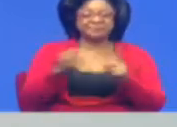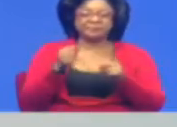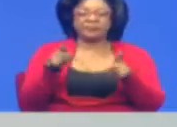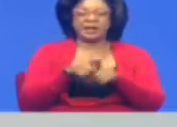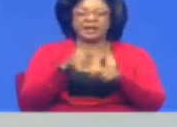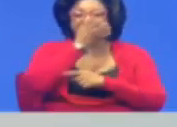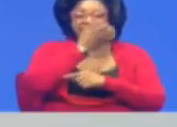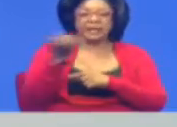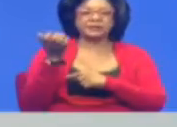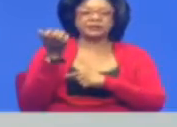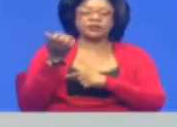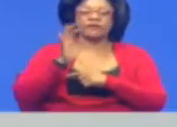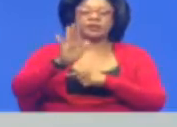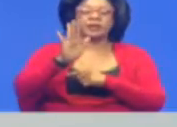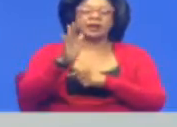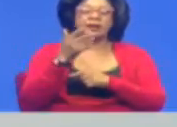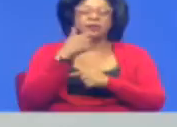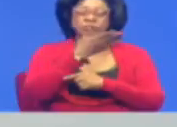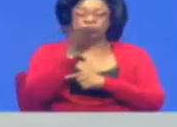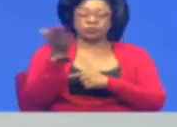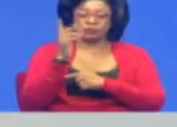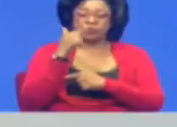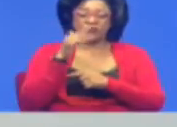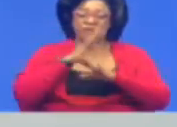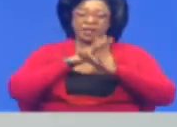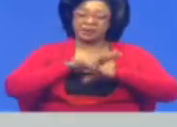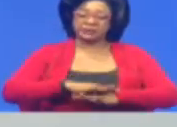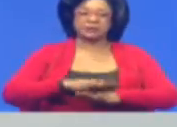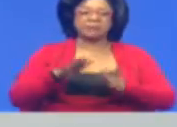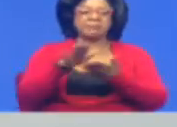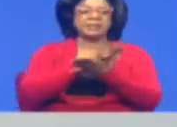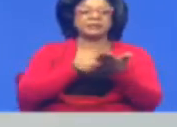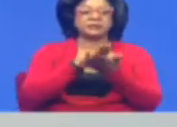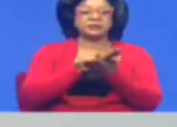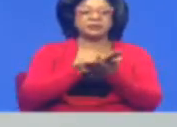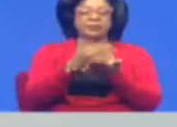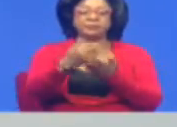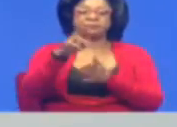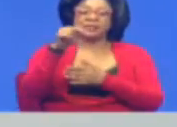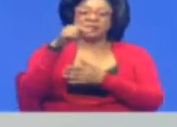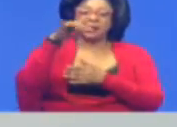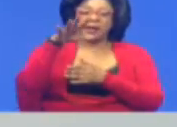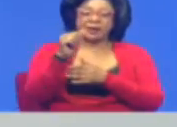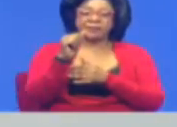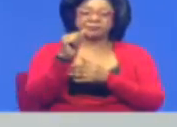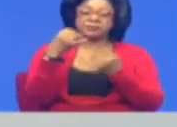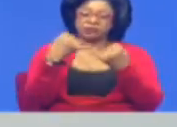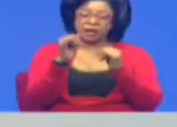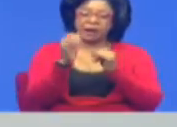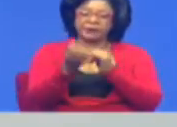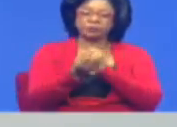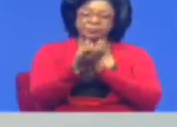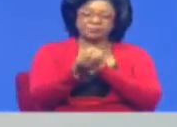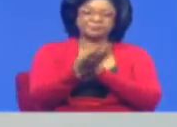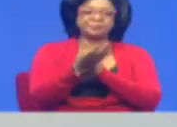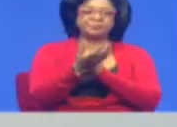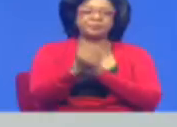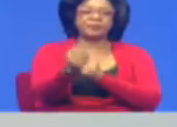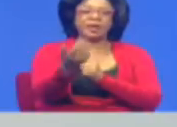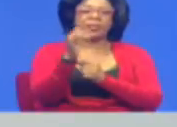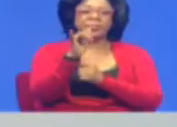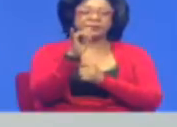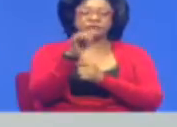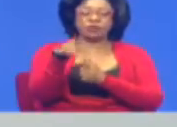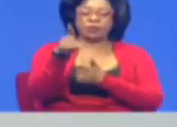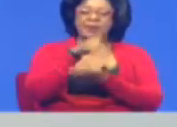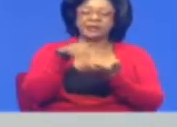of their loved ones' final resting places. And as Ngina Kirori uncovered, at this shrinking domain of the